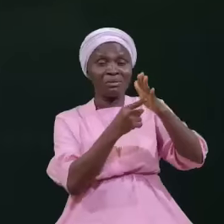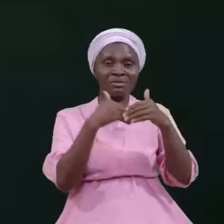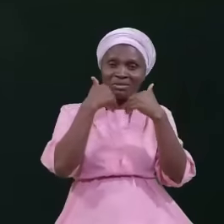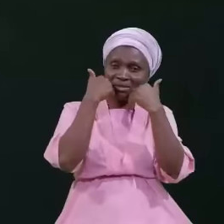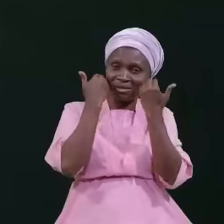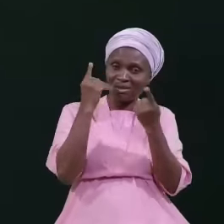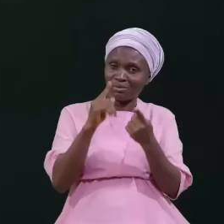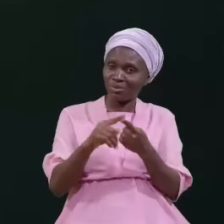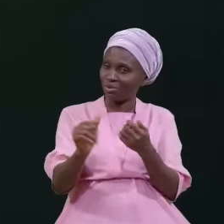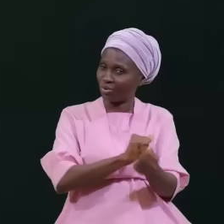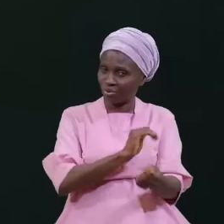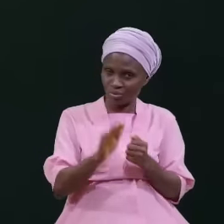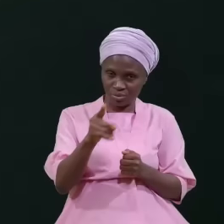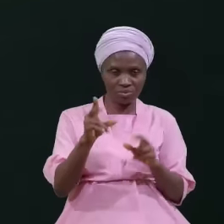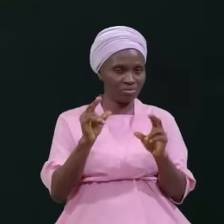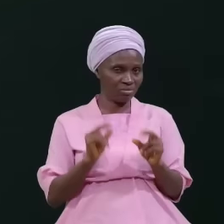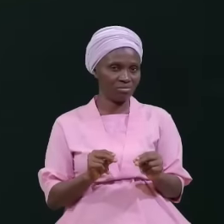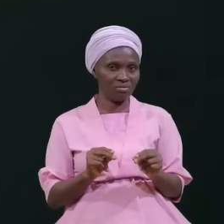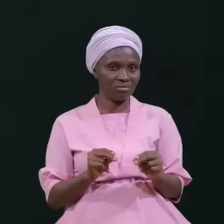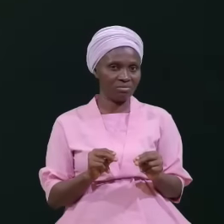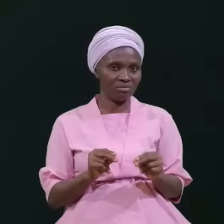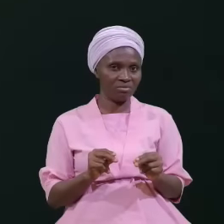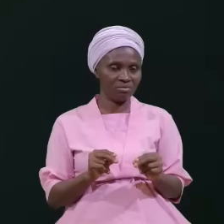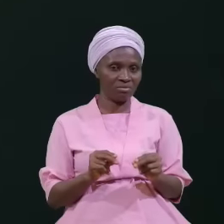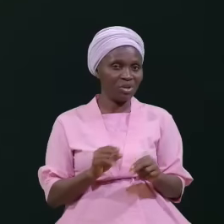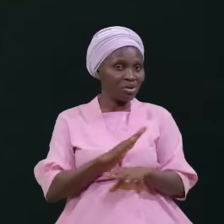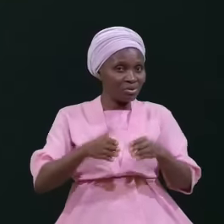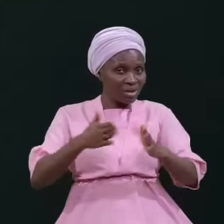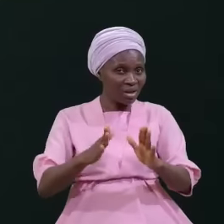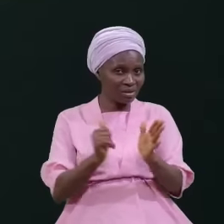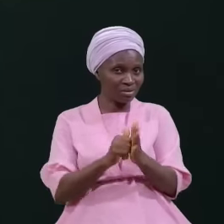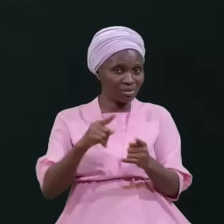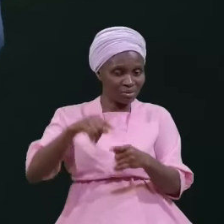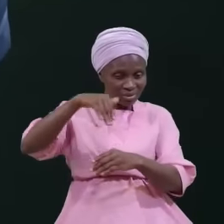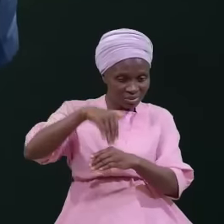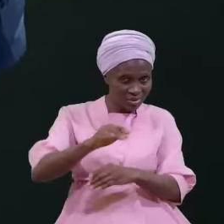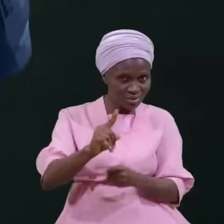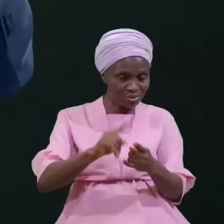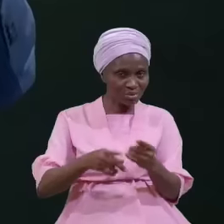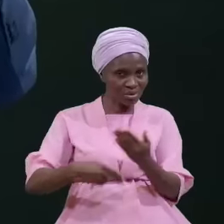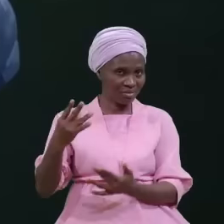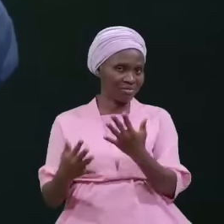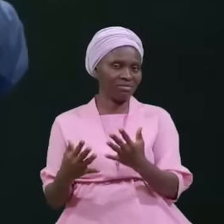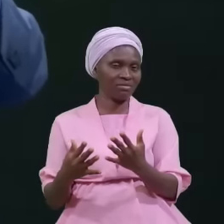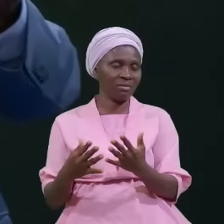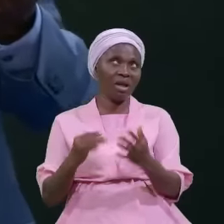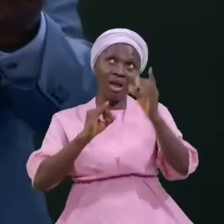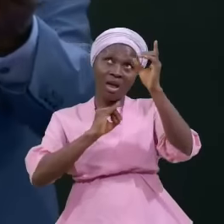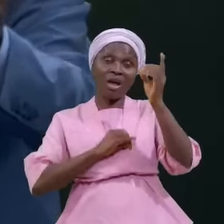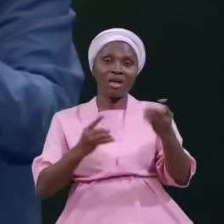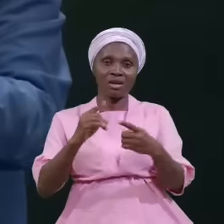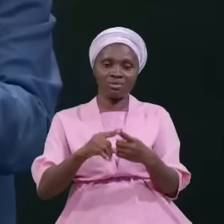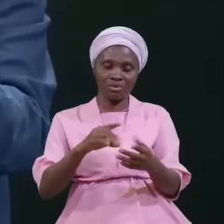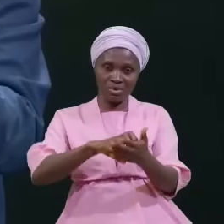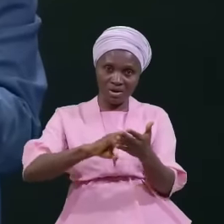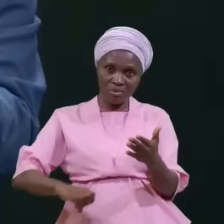you and send you to hell. I came to take your guilt from you so that I